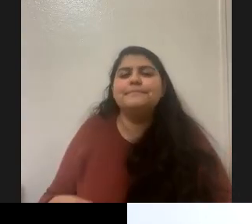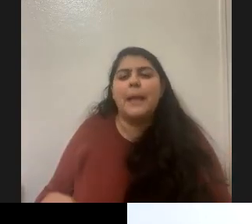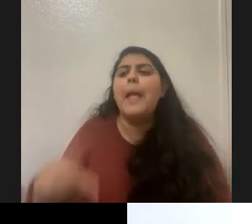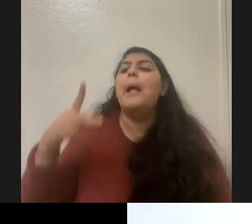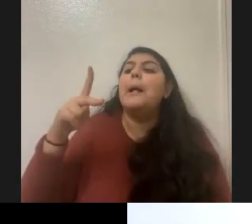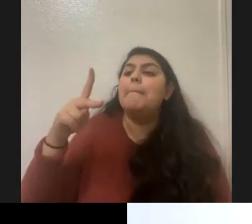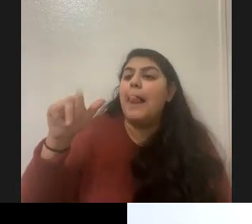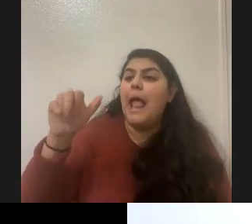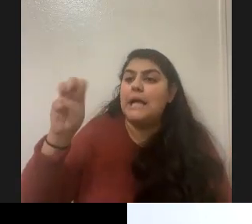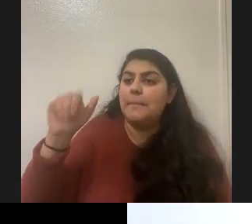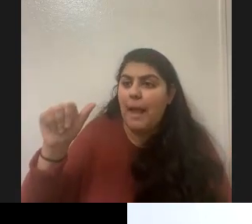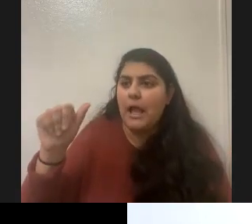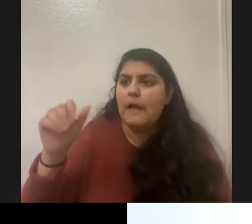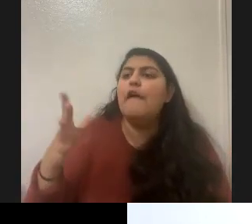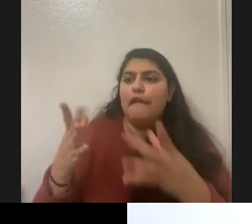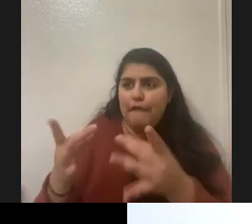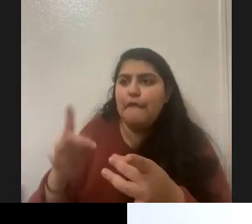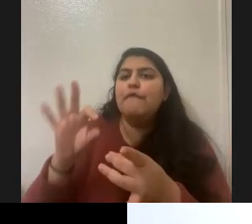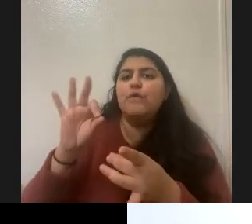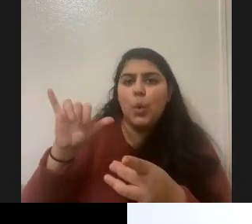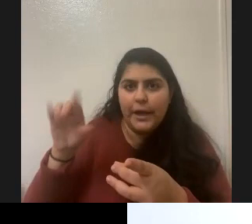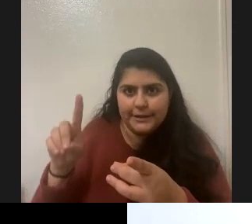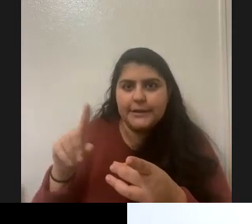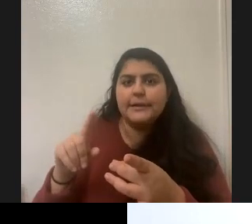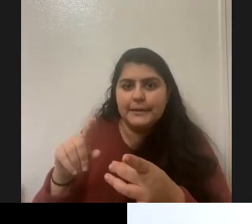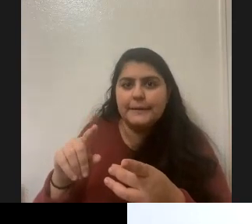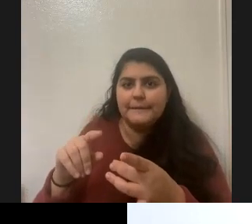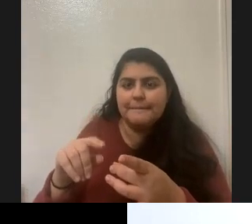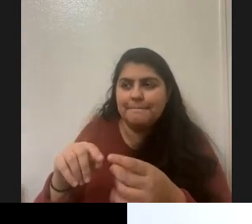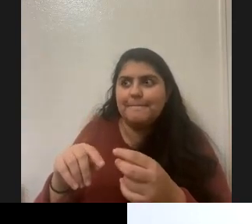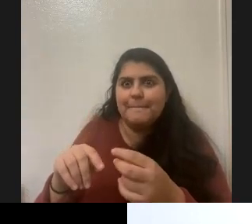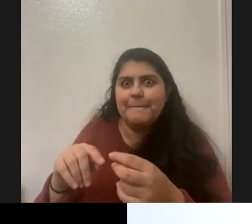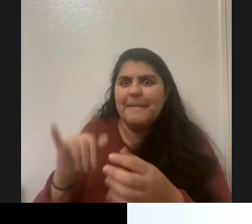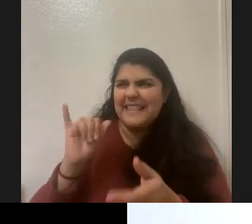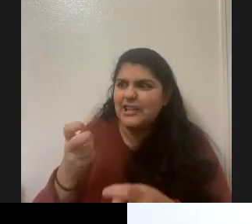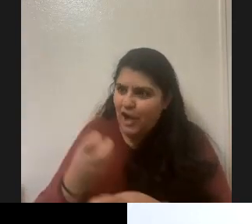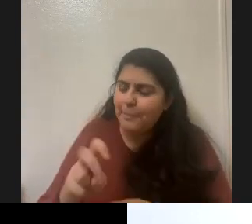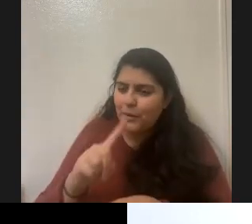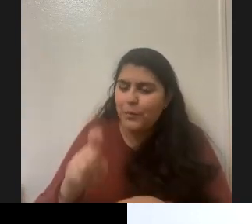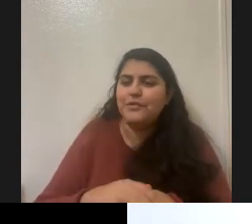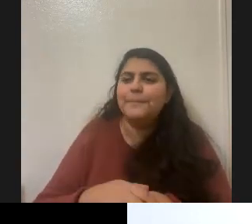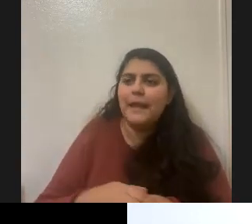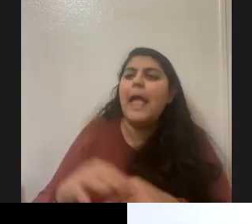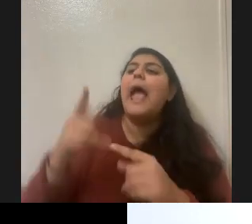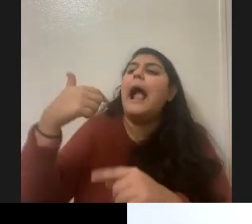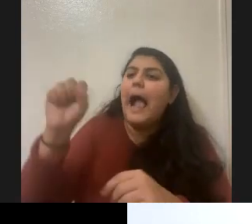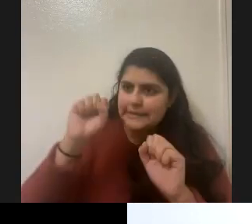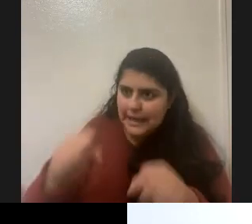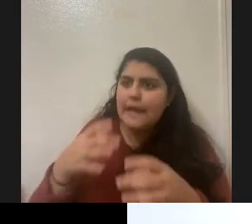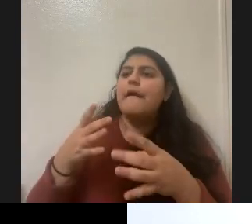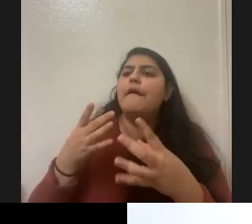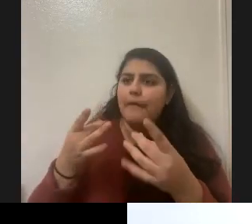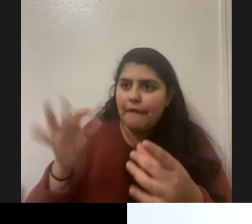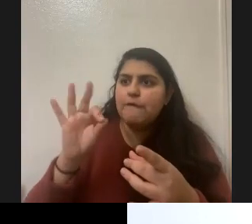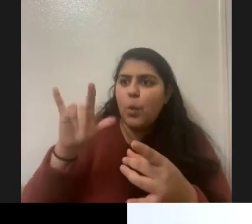a fluid. That is correct. A fluid is, that's a really complicated question. Gases can be fluids.